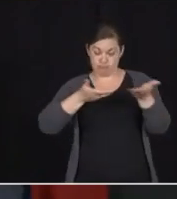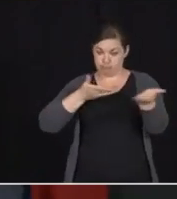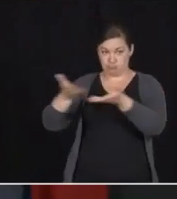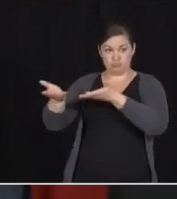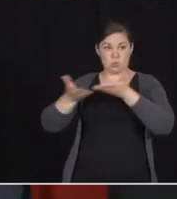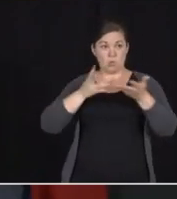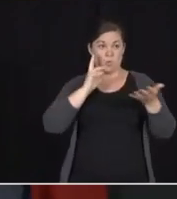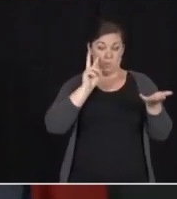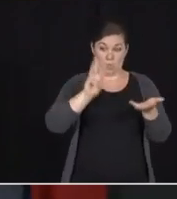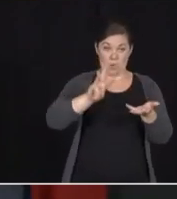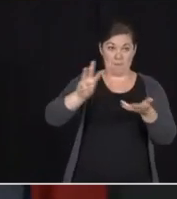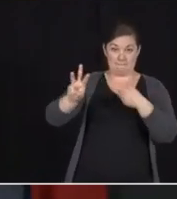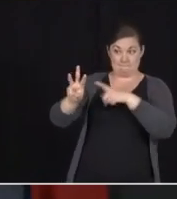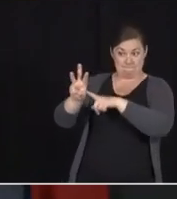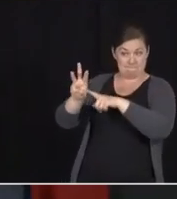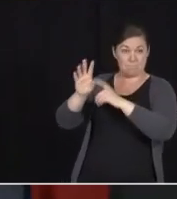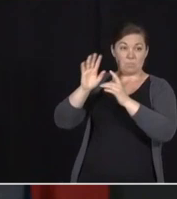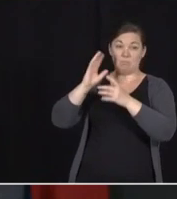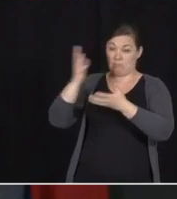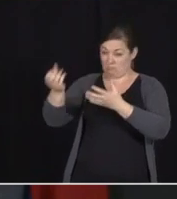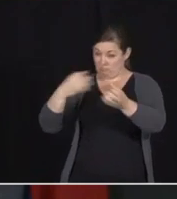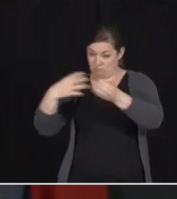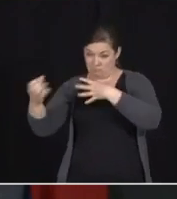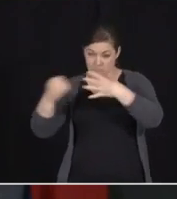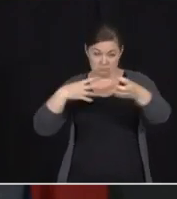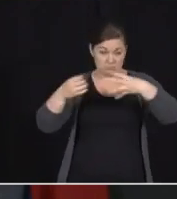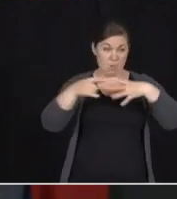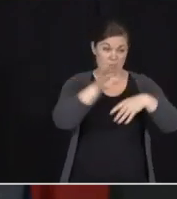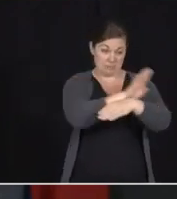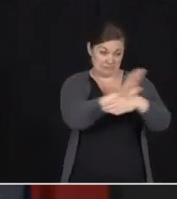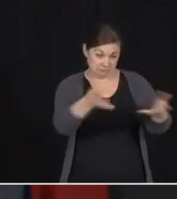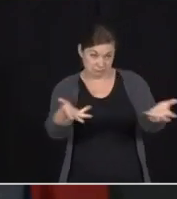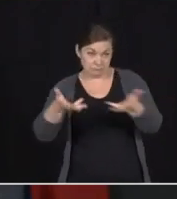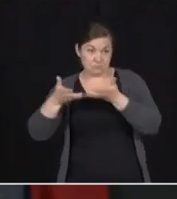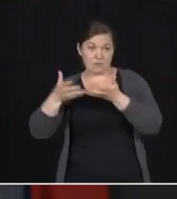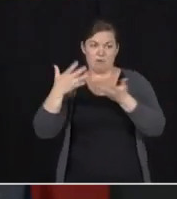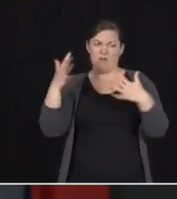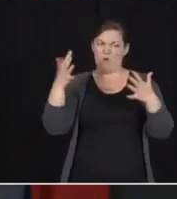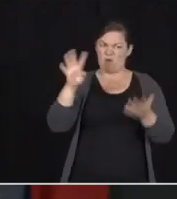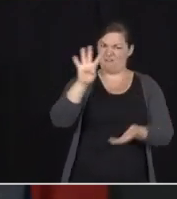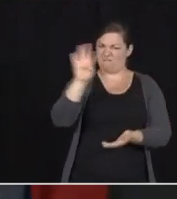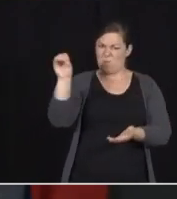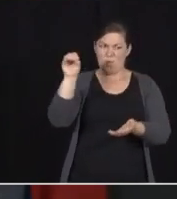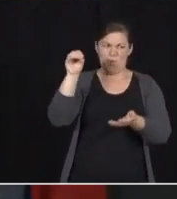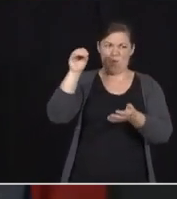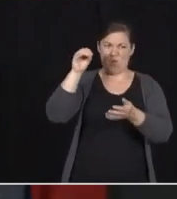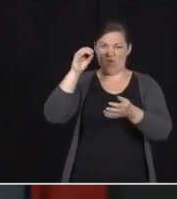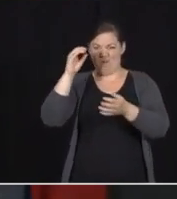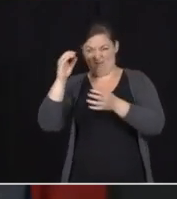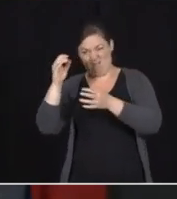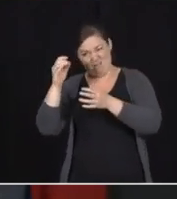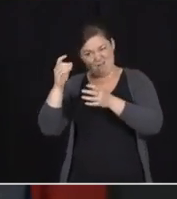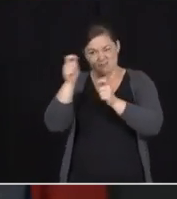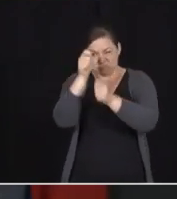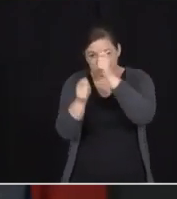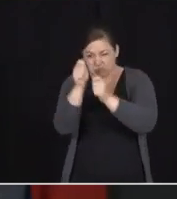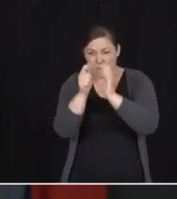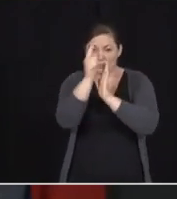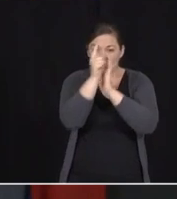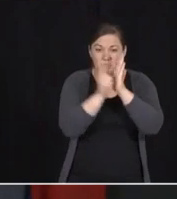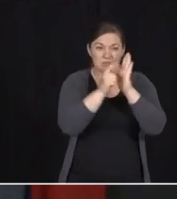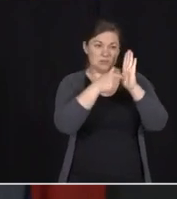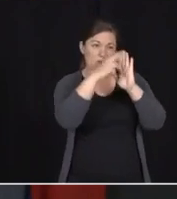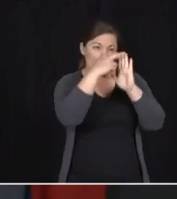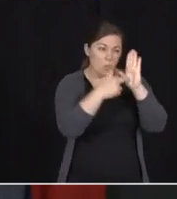we're still examining, we're looking at. You know, we made over 40 changes, whether it was changes to allow truckers or trucking companies to move